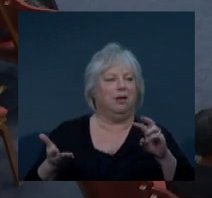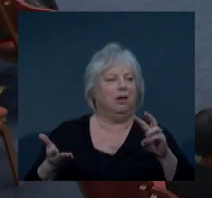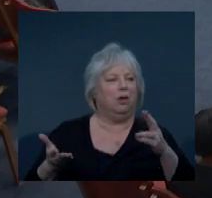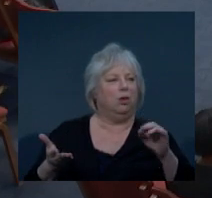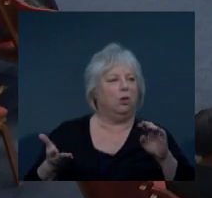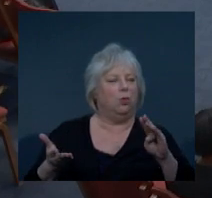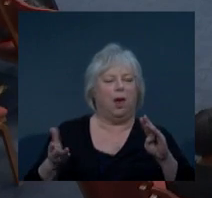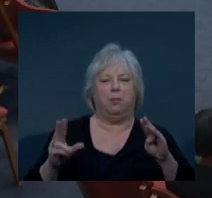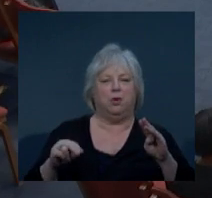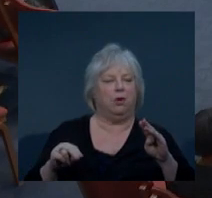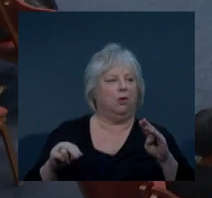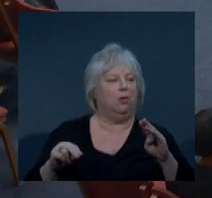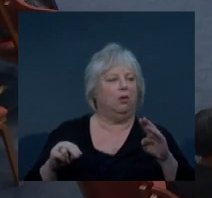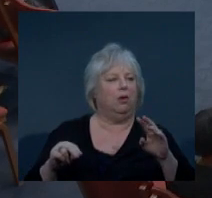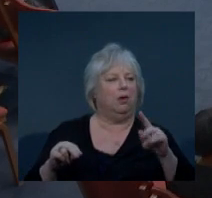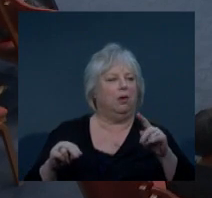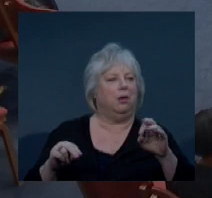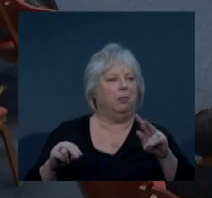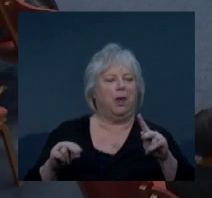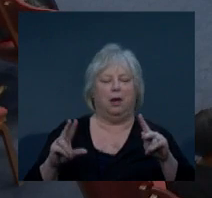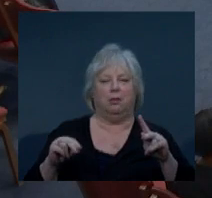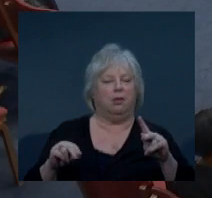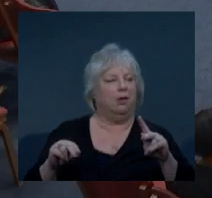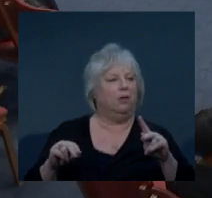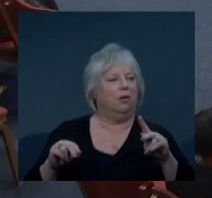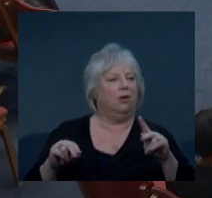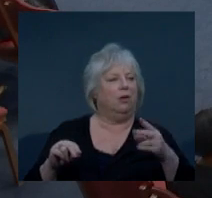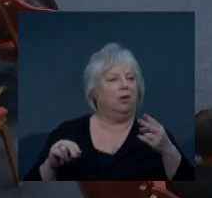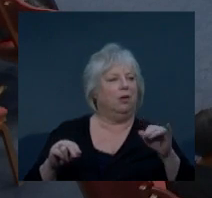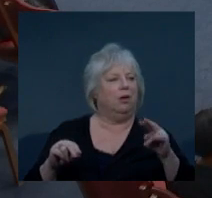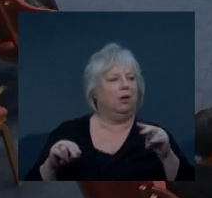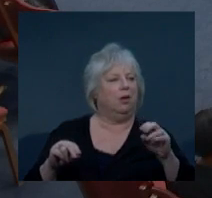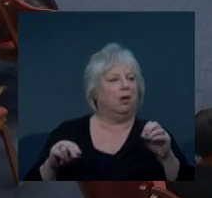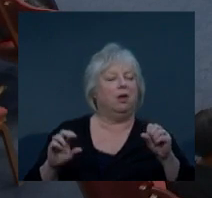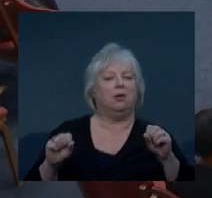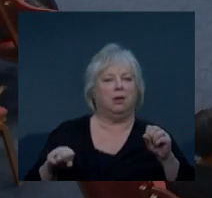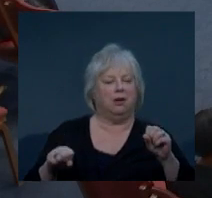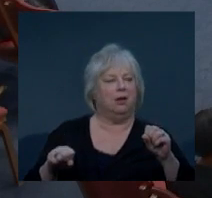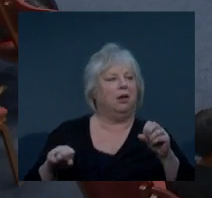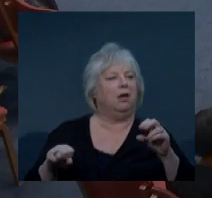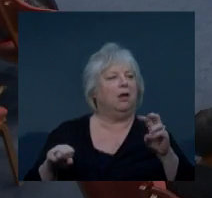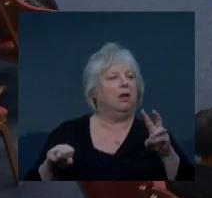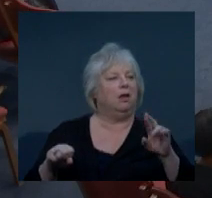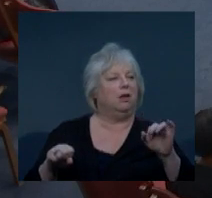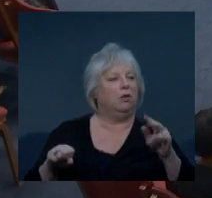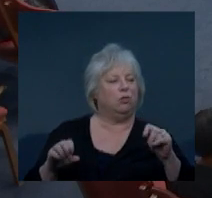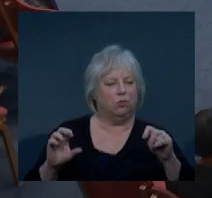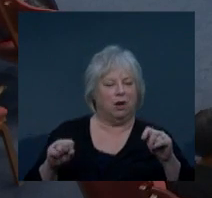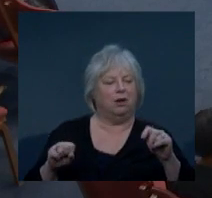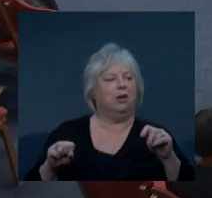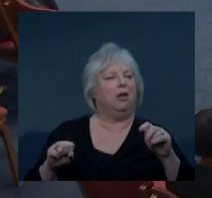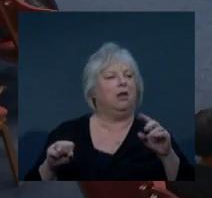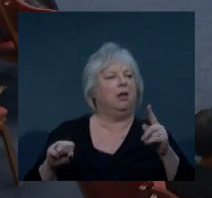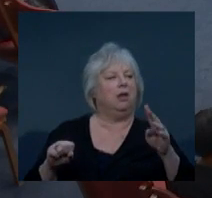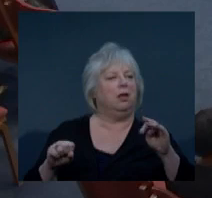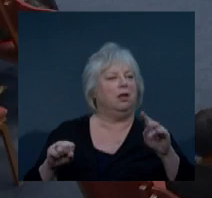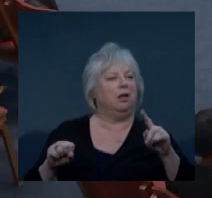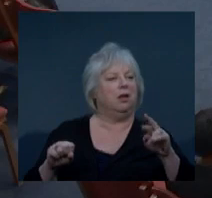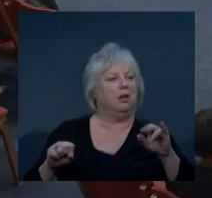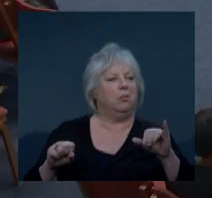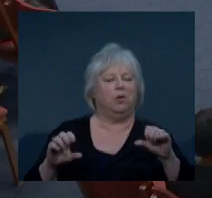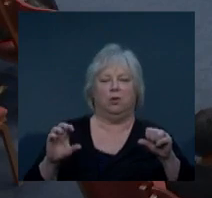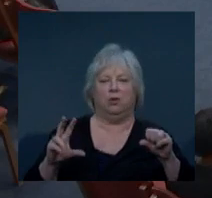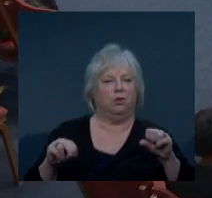Director Webb. No. Director Peck. No. Director Hines. Yes. Director Wright. Yes. Director Campuris.